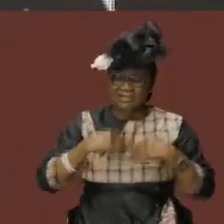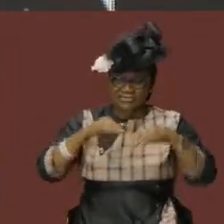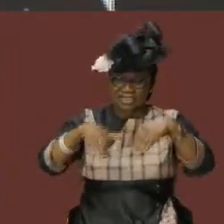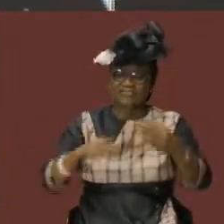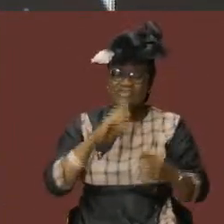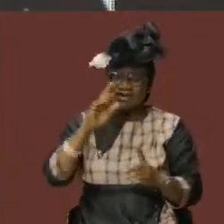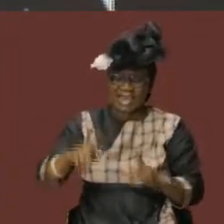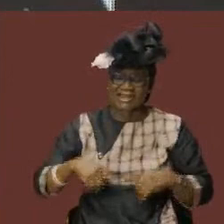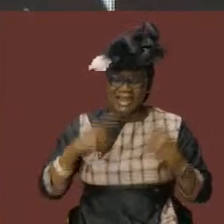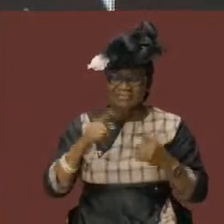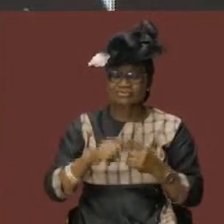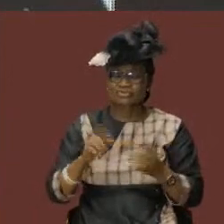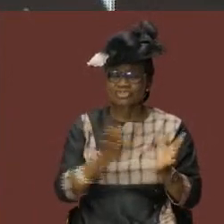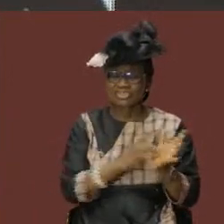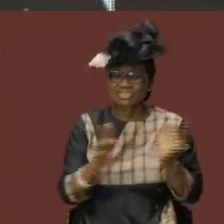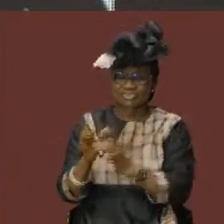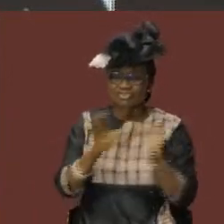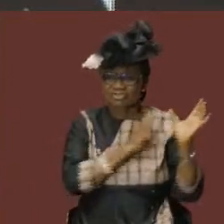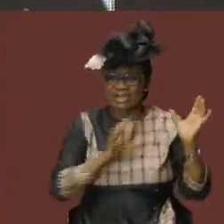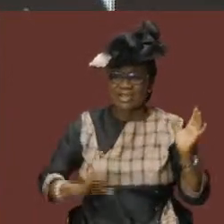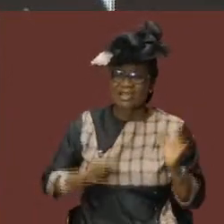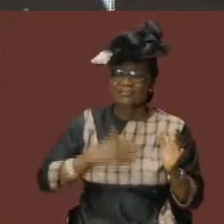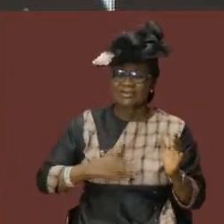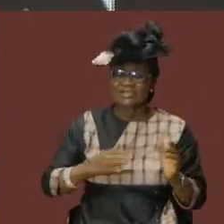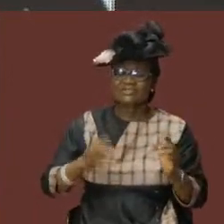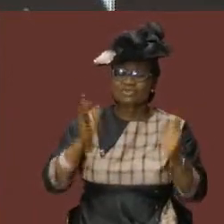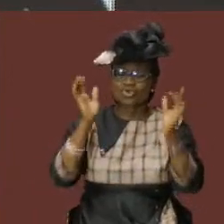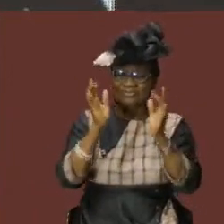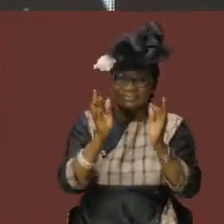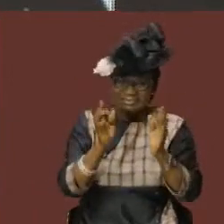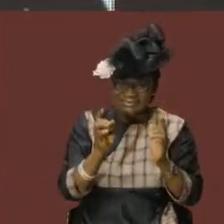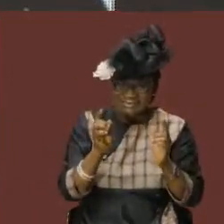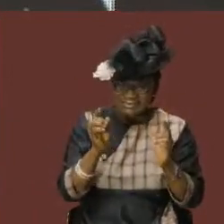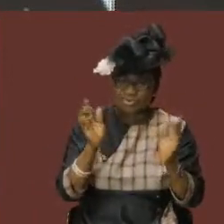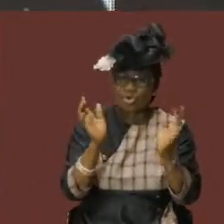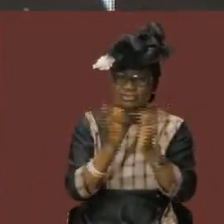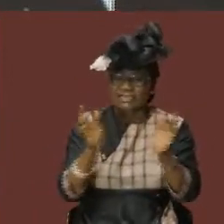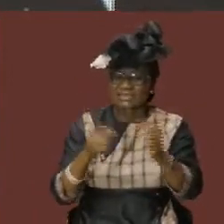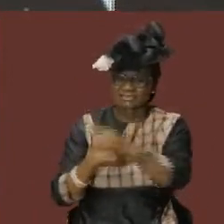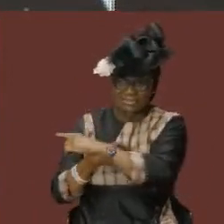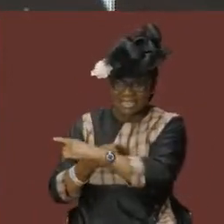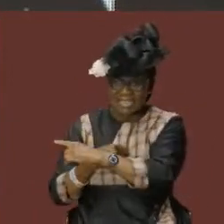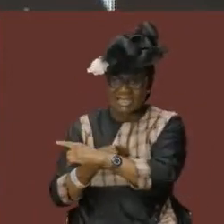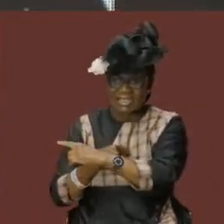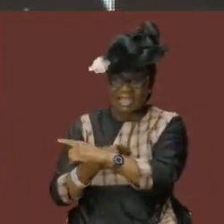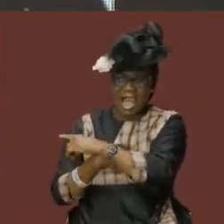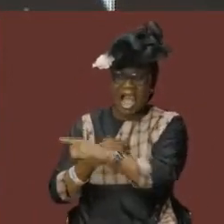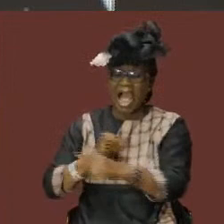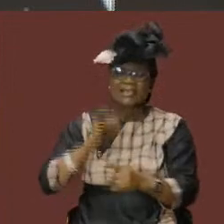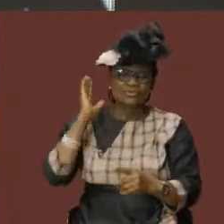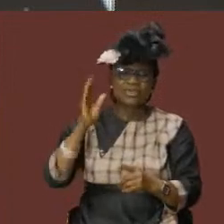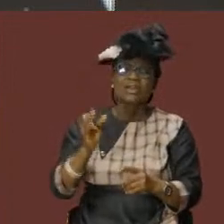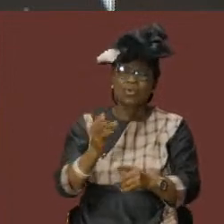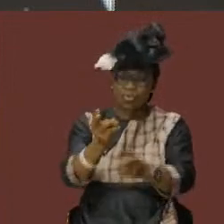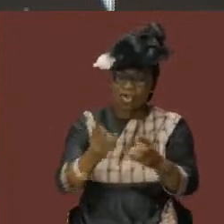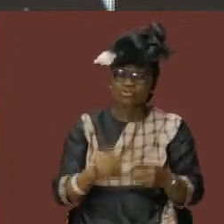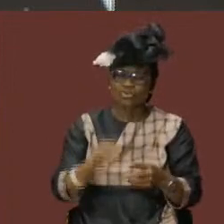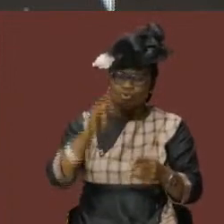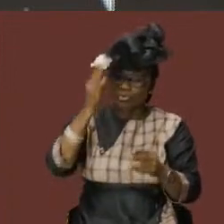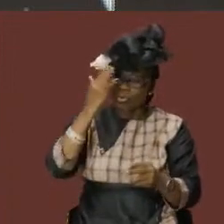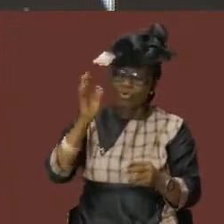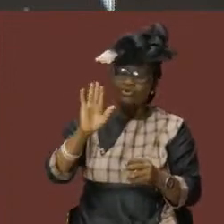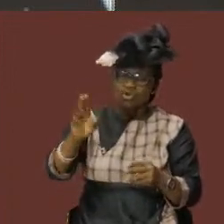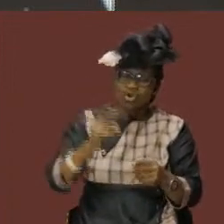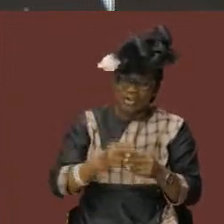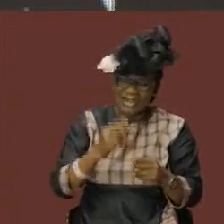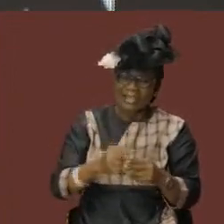Christ, please contact me as soon as possible. I would love to know your name, your address, and your prayer